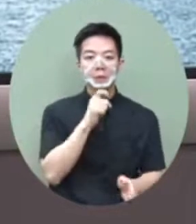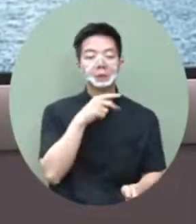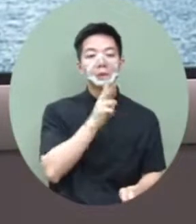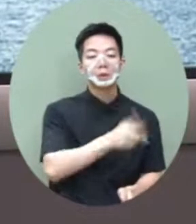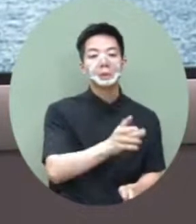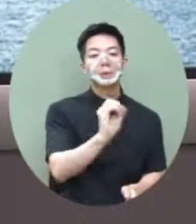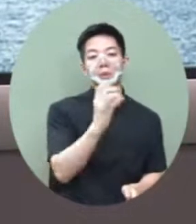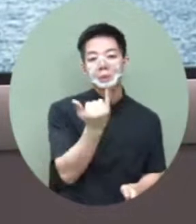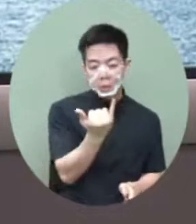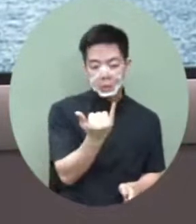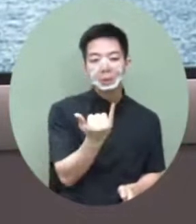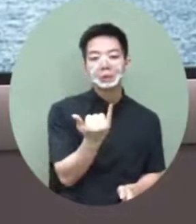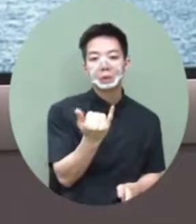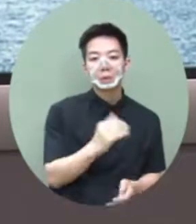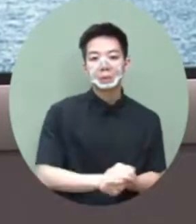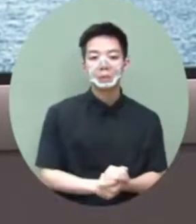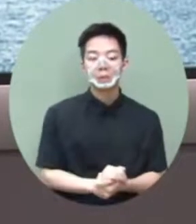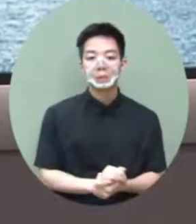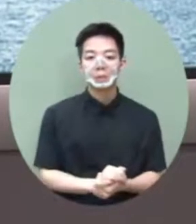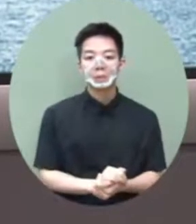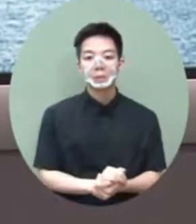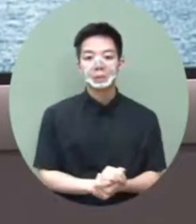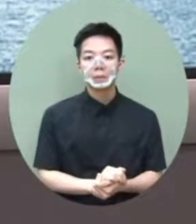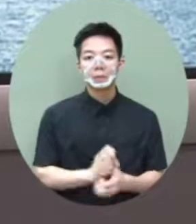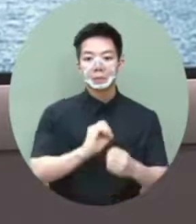As of midnight tonight, over the past 24 hours,